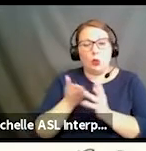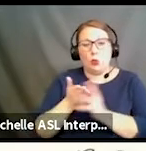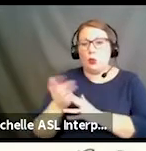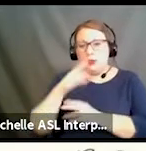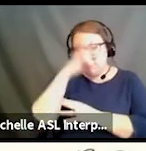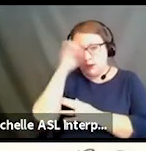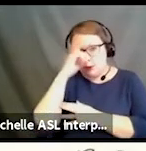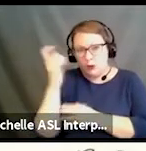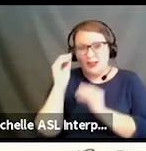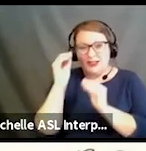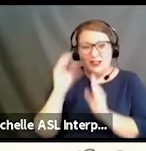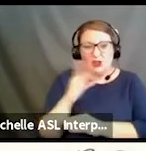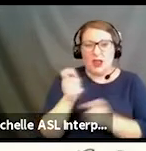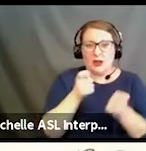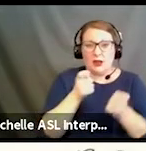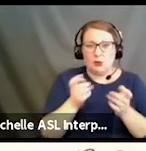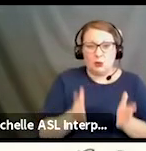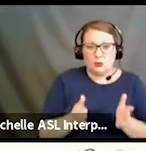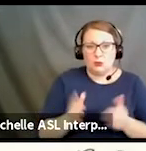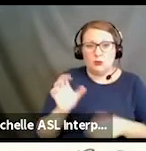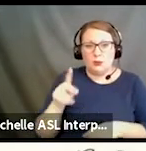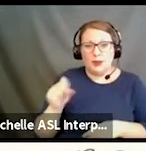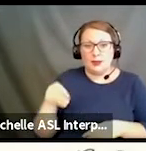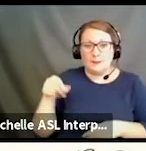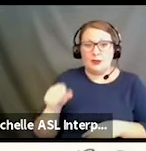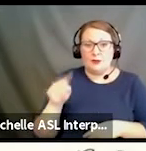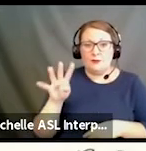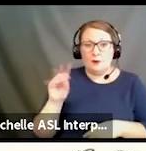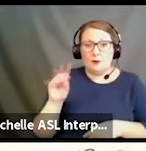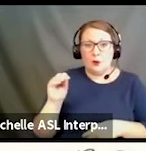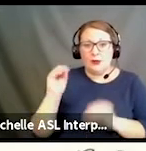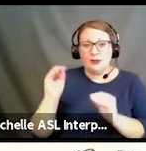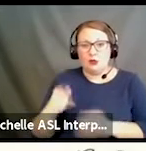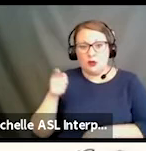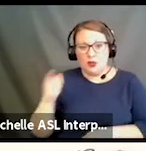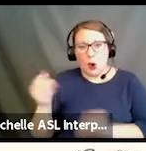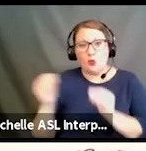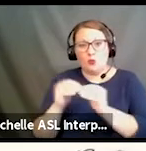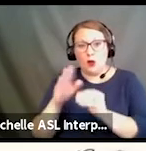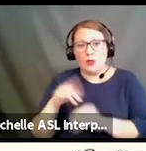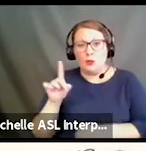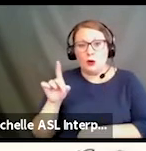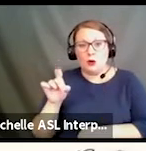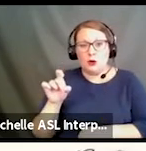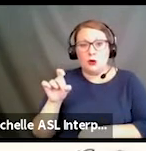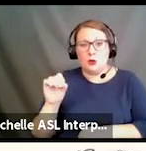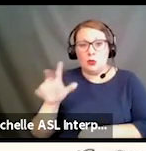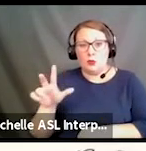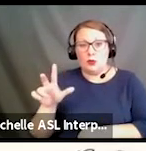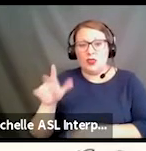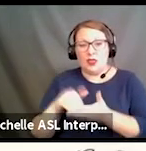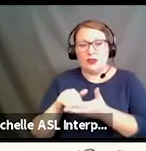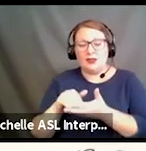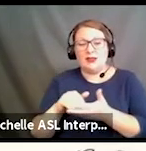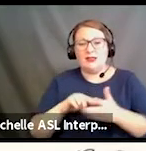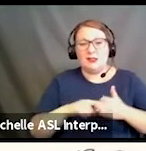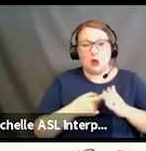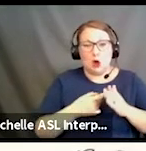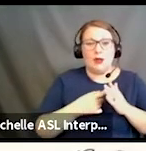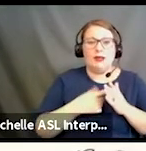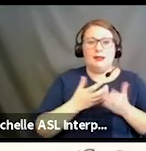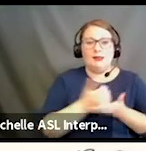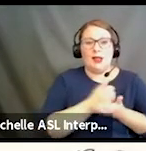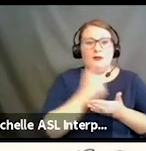and administrators. CPS pays 40 teachers at Jefferson more than the $103,000 starting salary of an